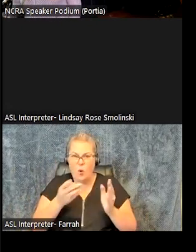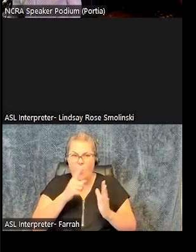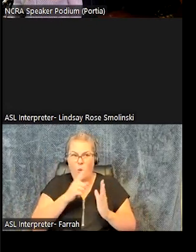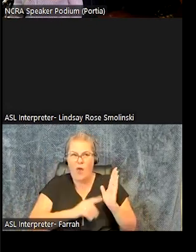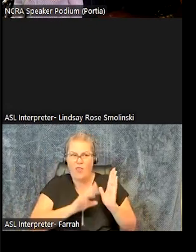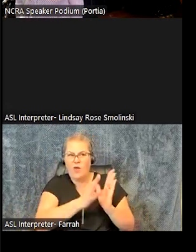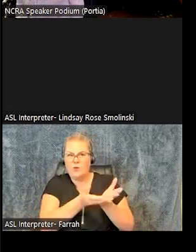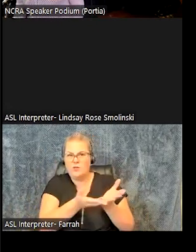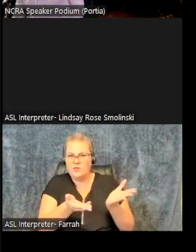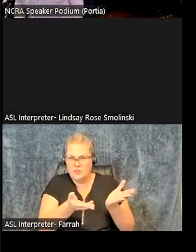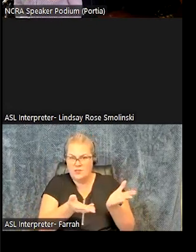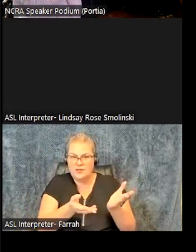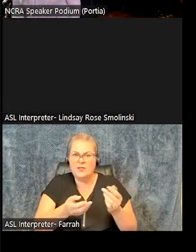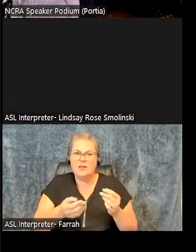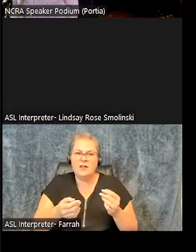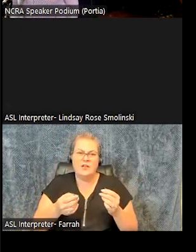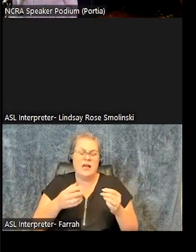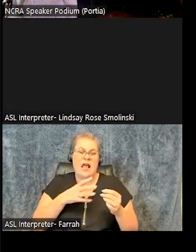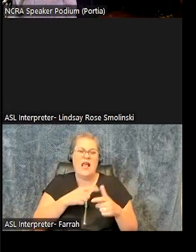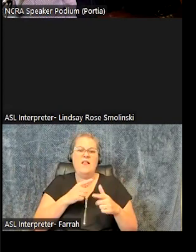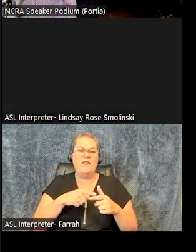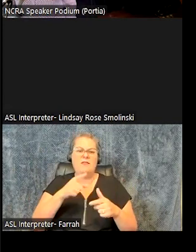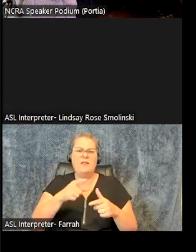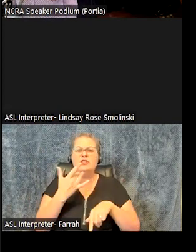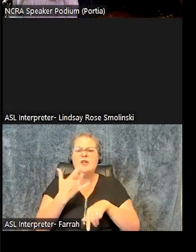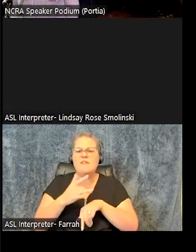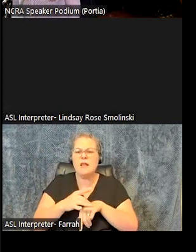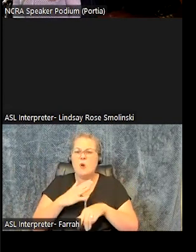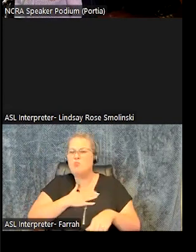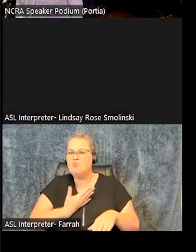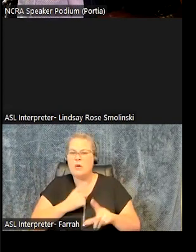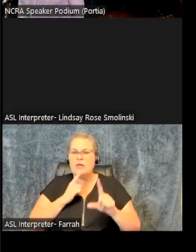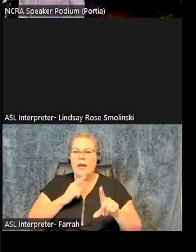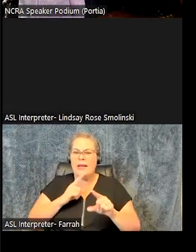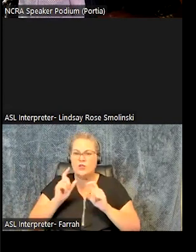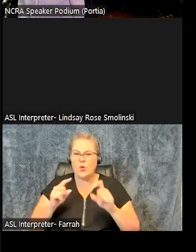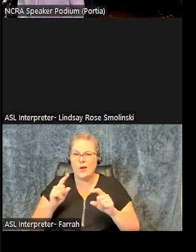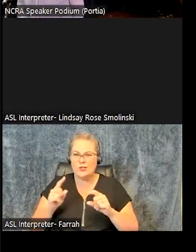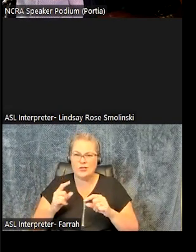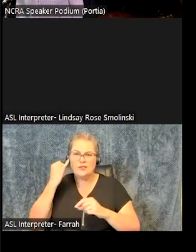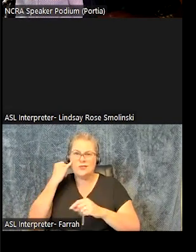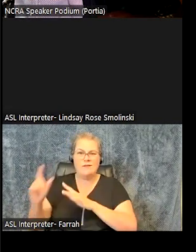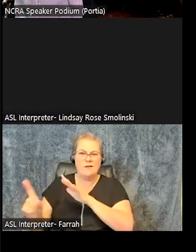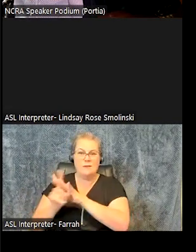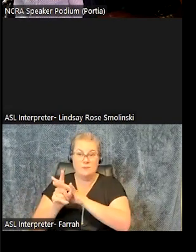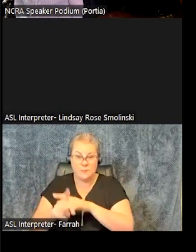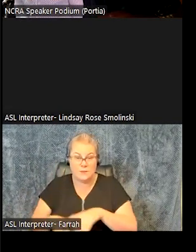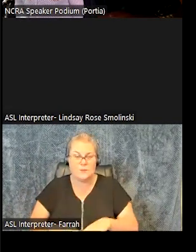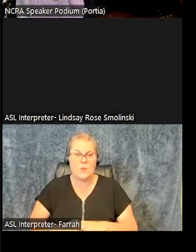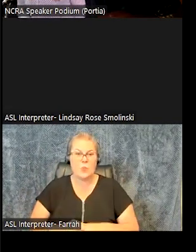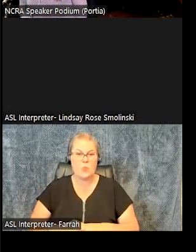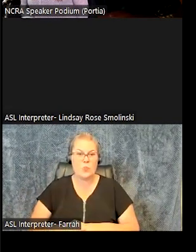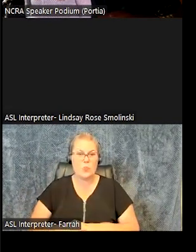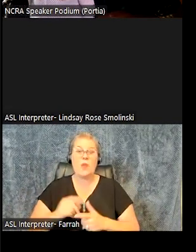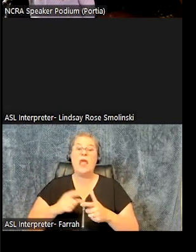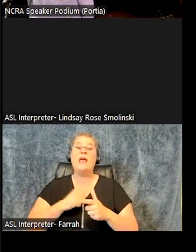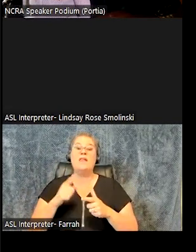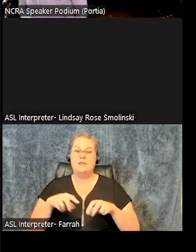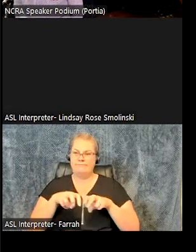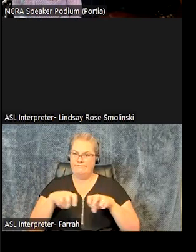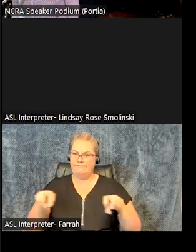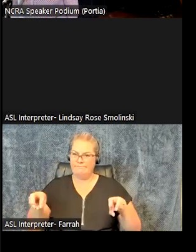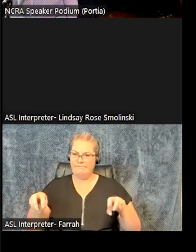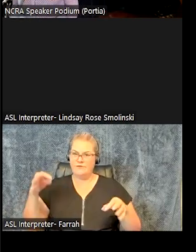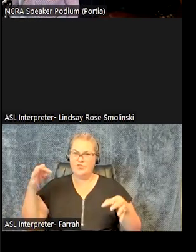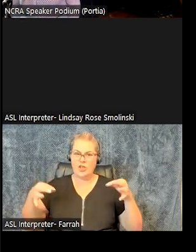that year, and they just need to be available and willing to answer questions as they come up. And then we have a panel of judges. These